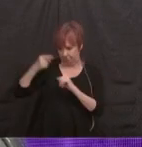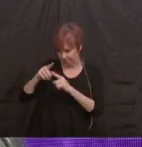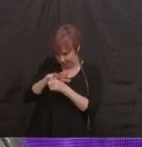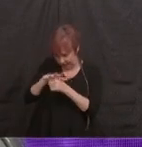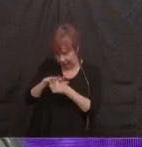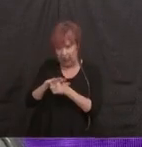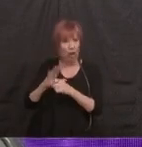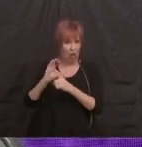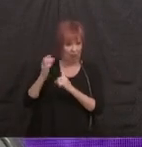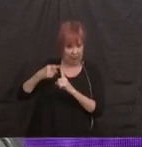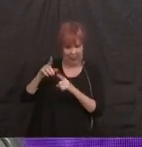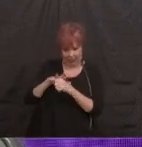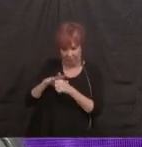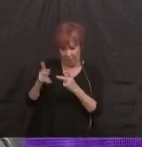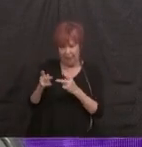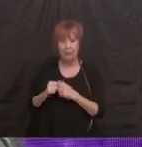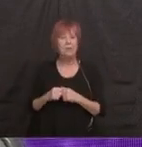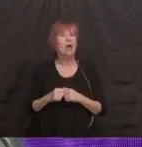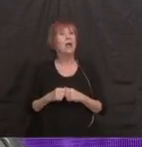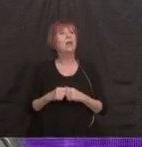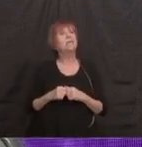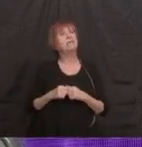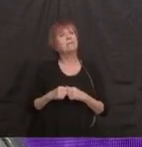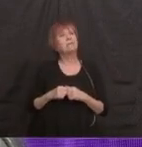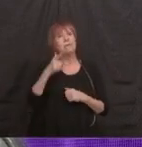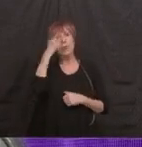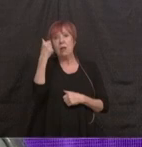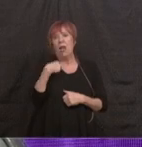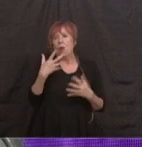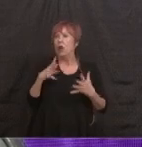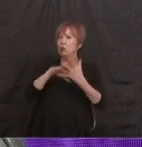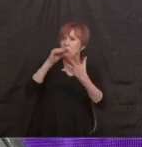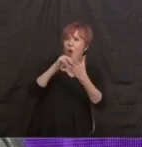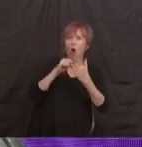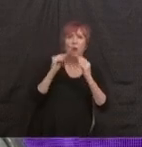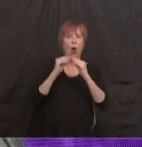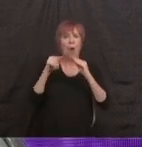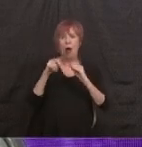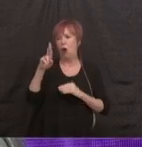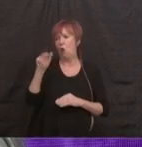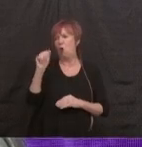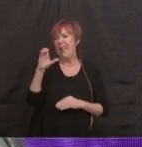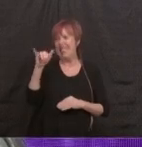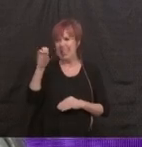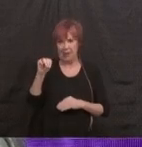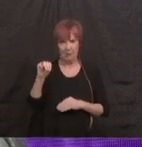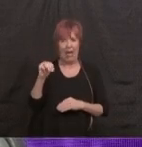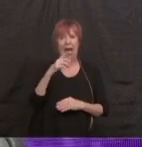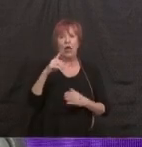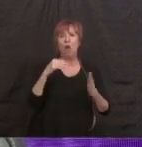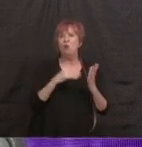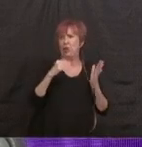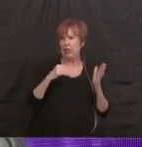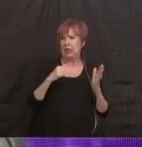place, culturally specific place, and because I wanted to learn more about racism and prejudice, and it was a very